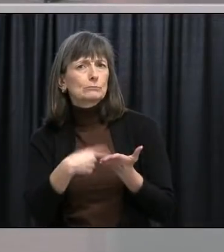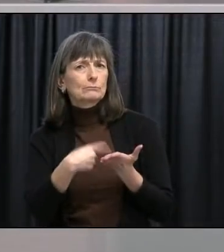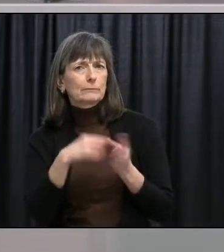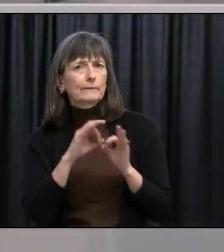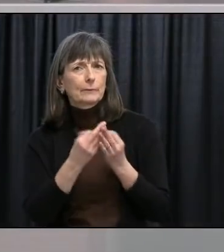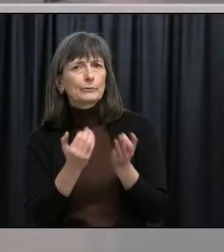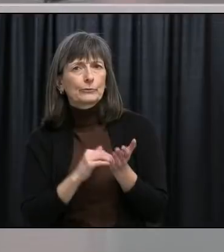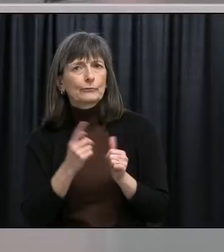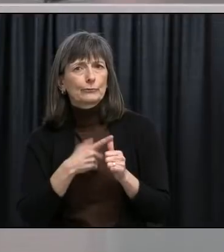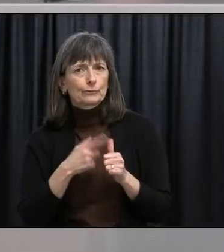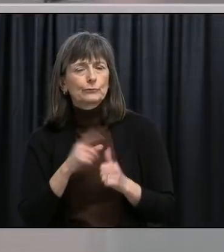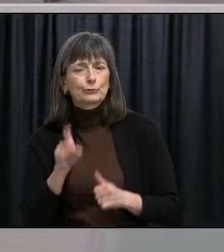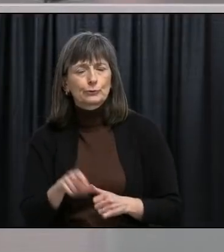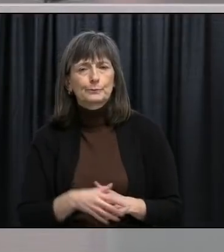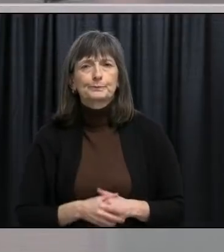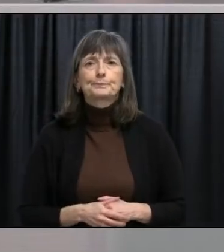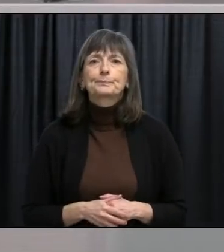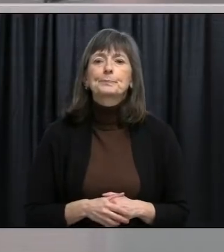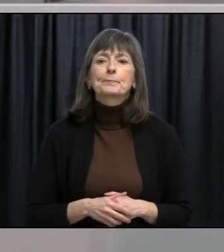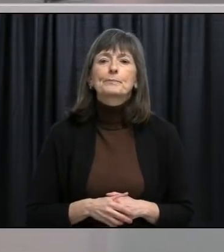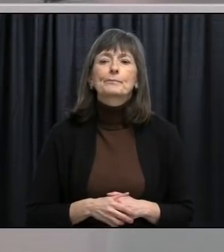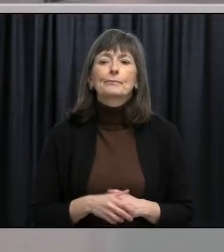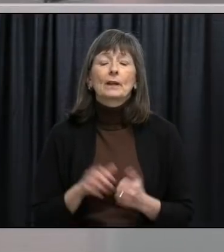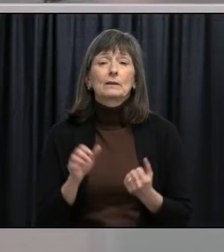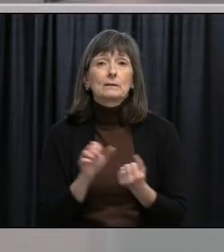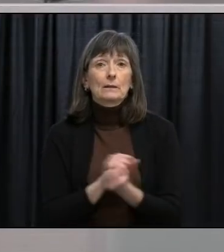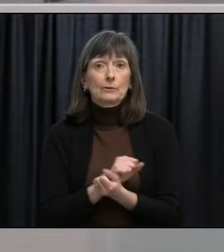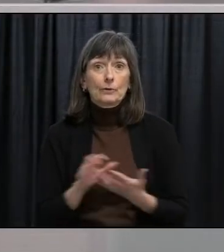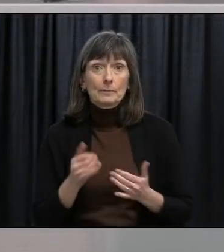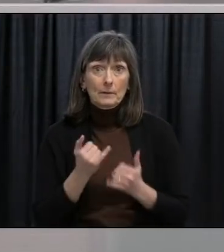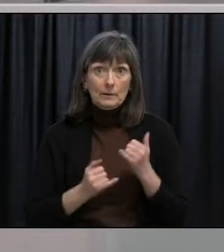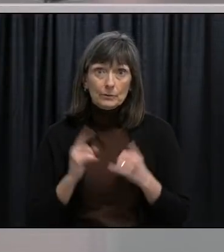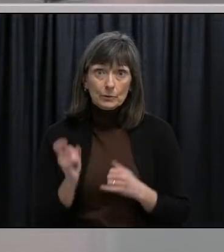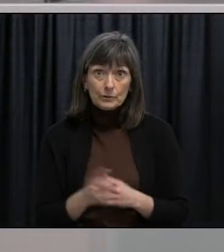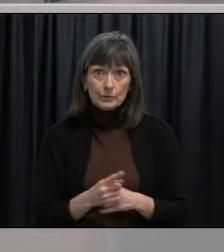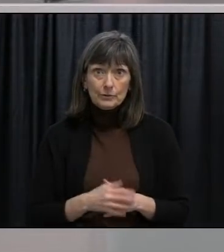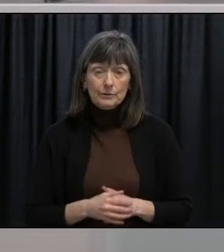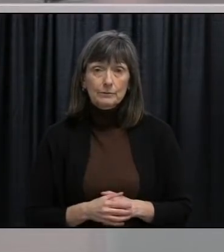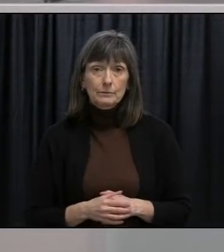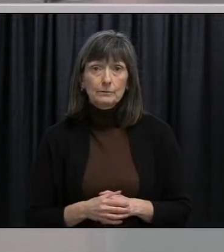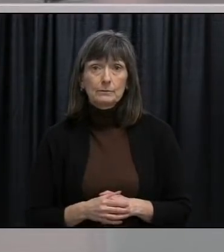Thank you. Peter Jackson with the Telegram. Do you have a final question?